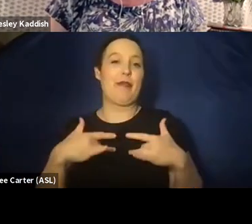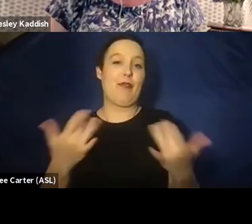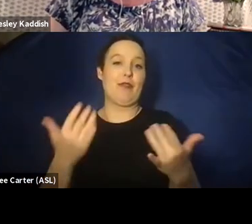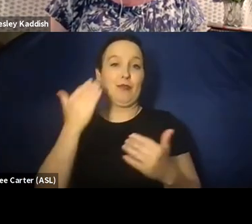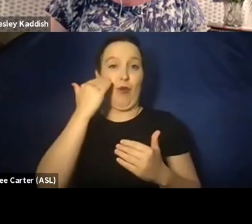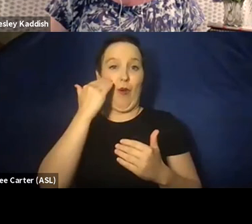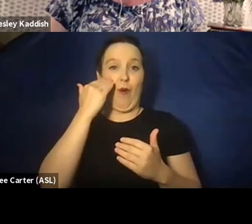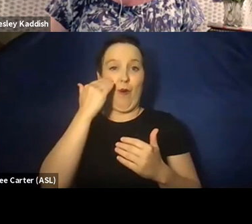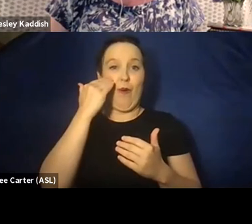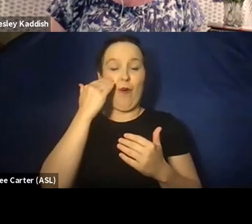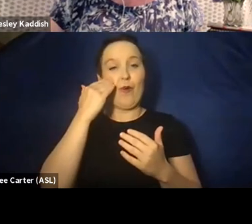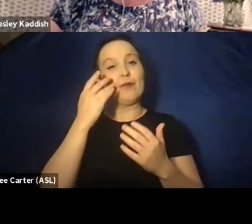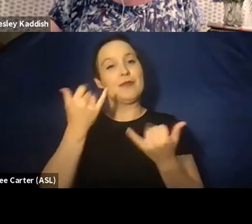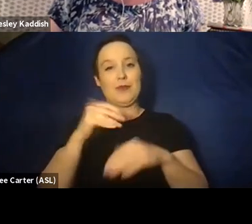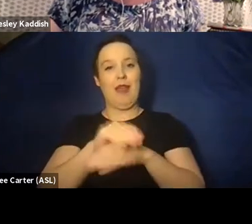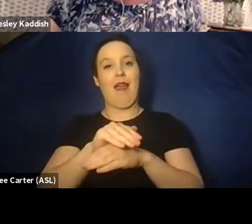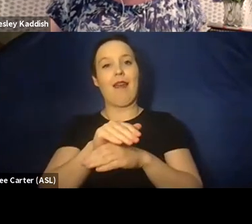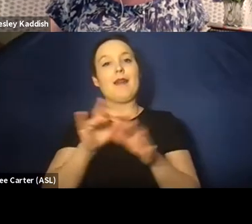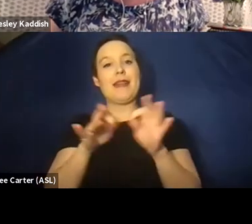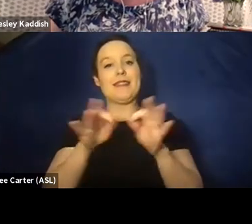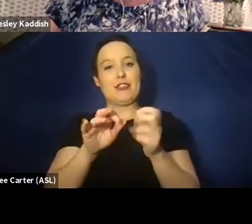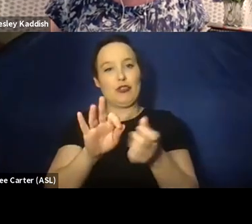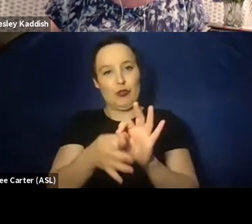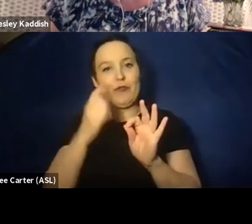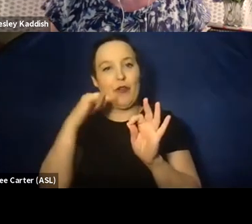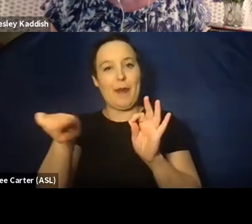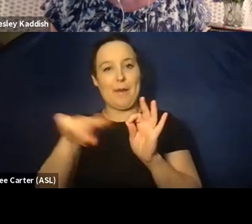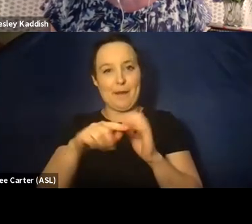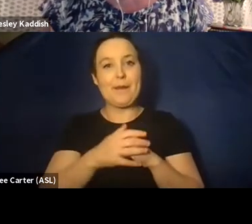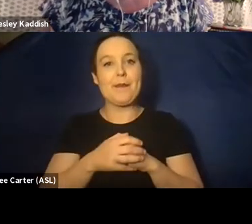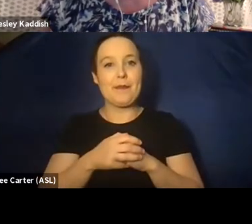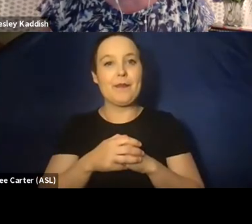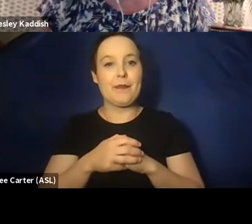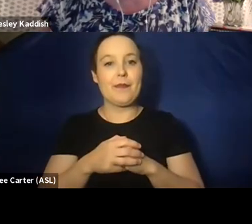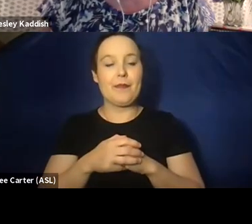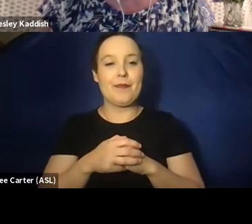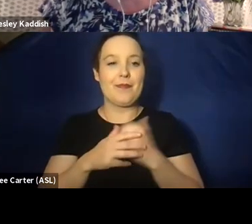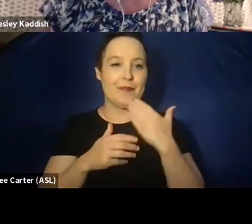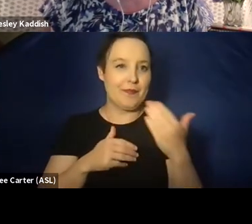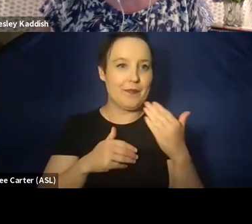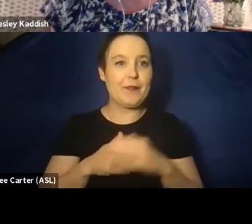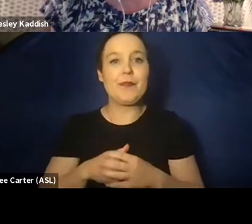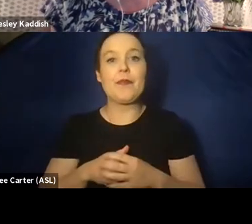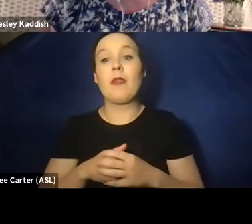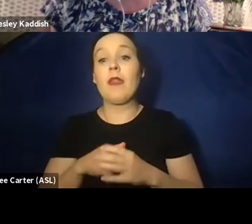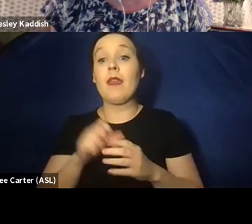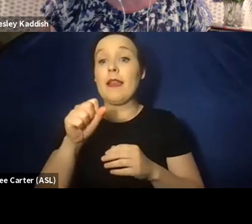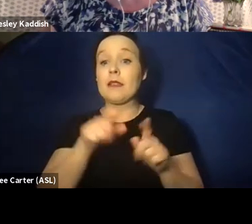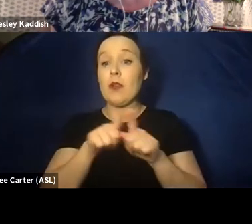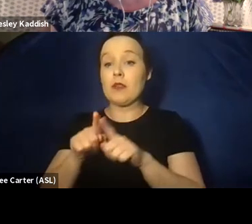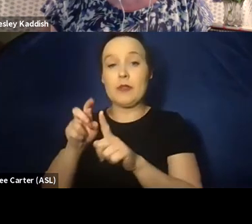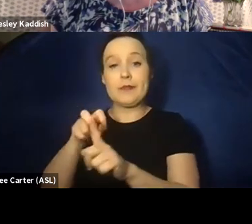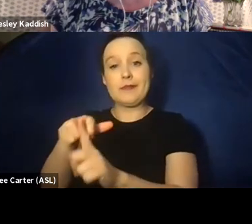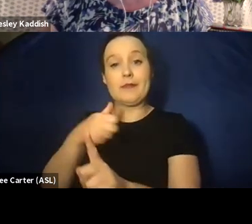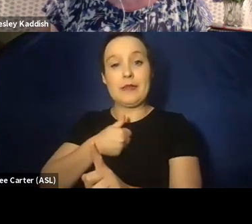being spoken to tonight. So, and on that note, too, as a